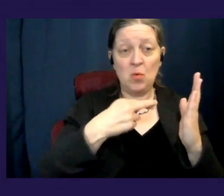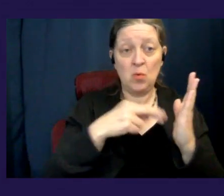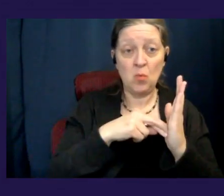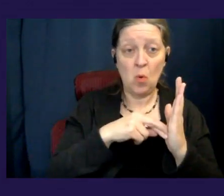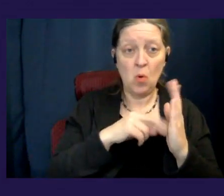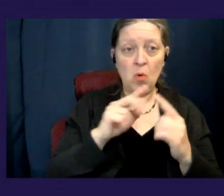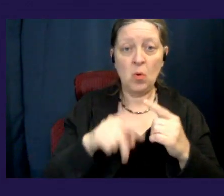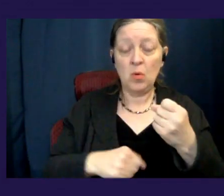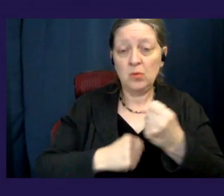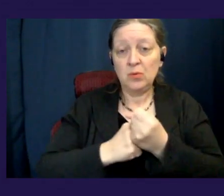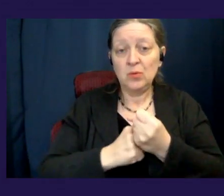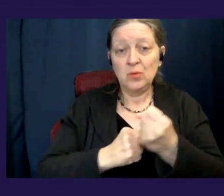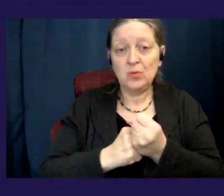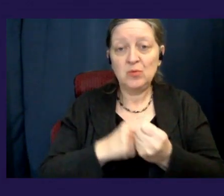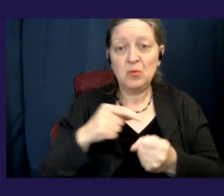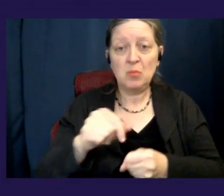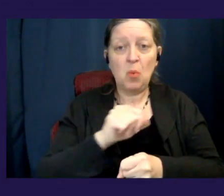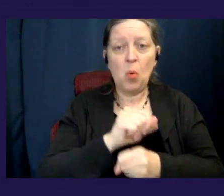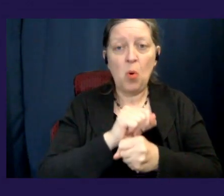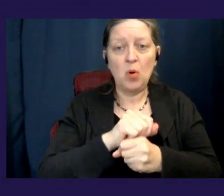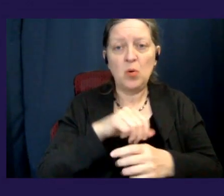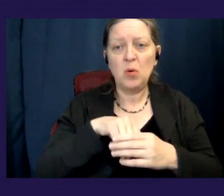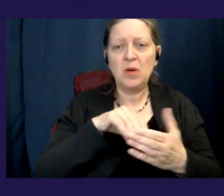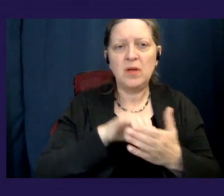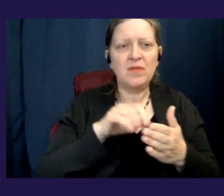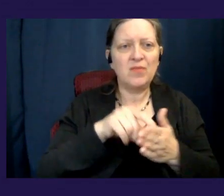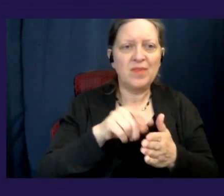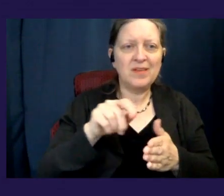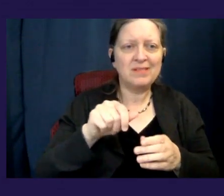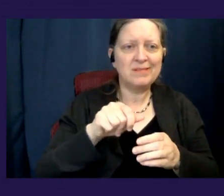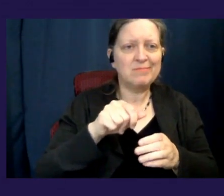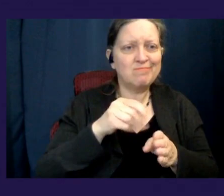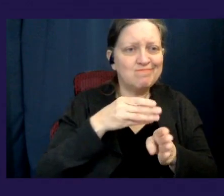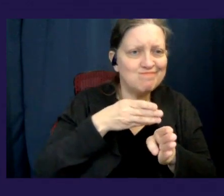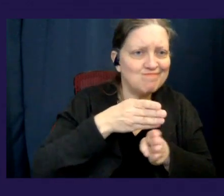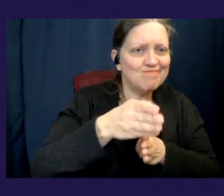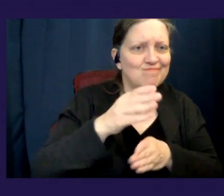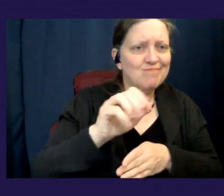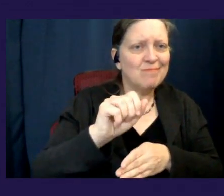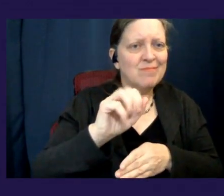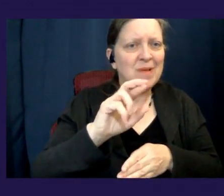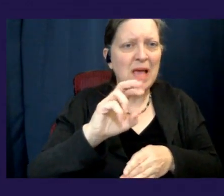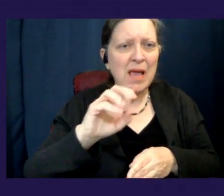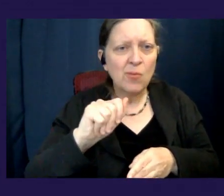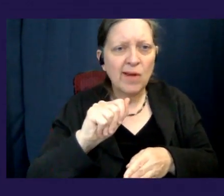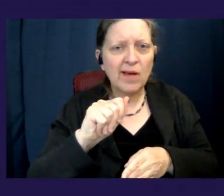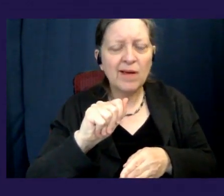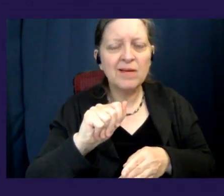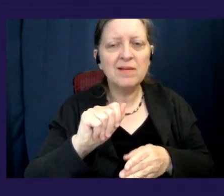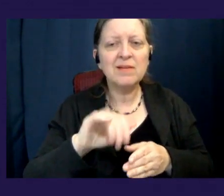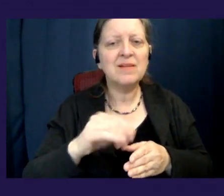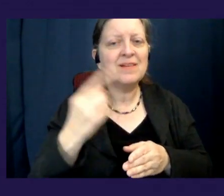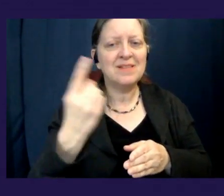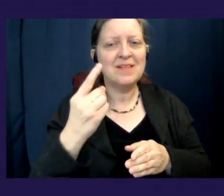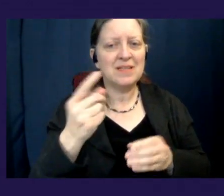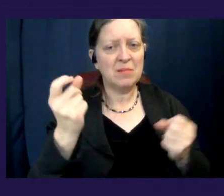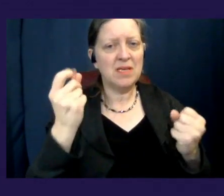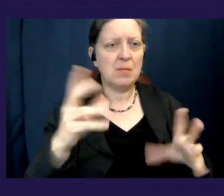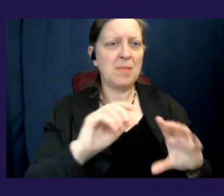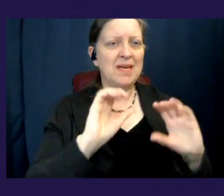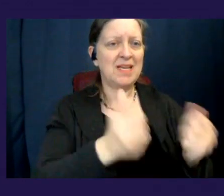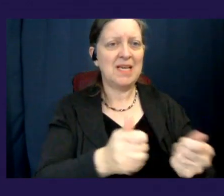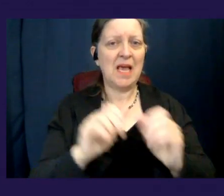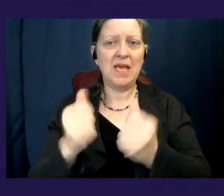supporting work in this area, I think is something that a lot of agencies are still